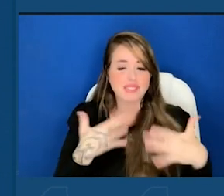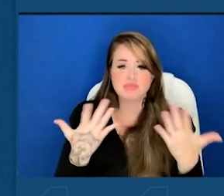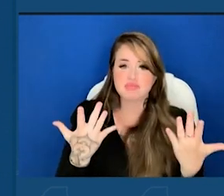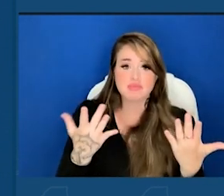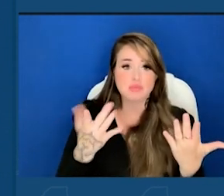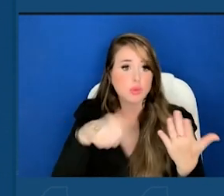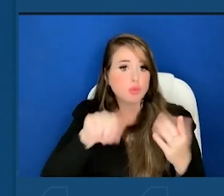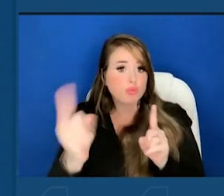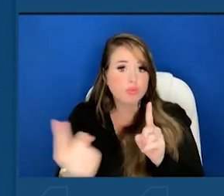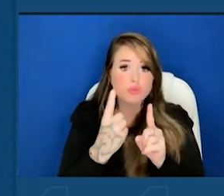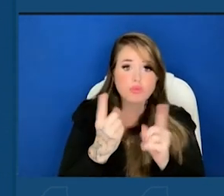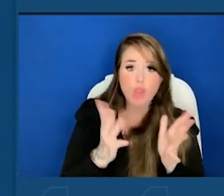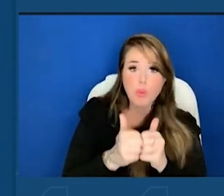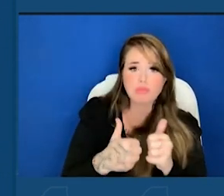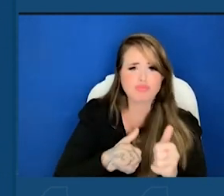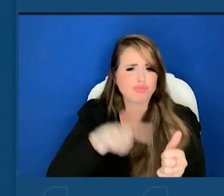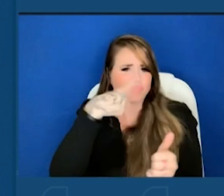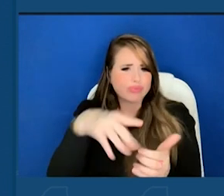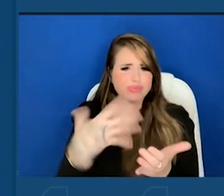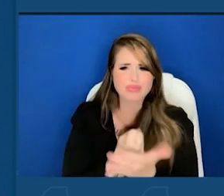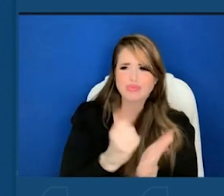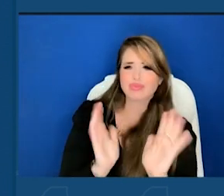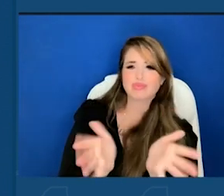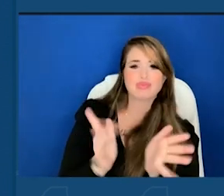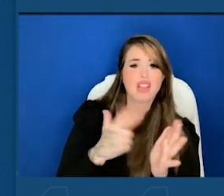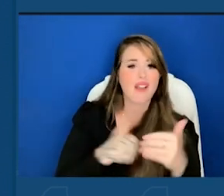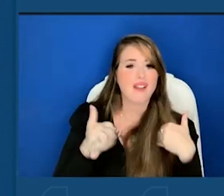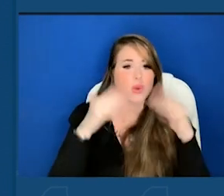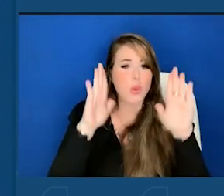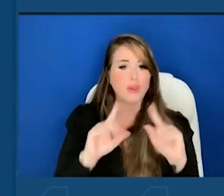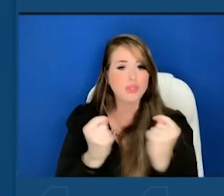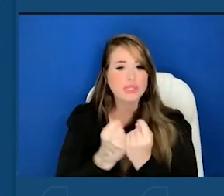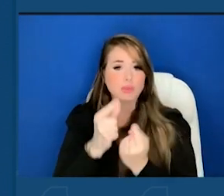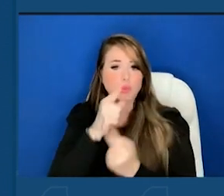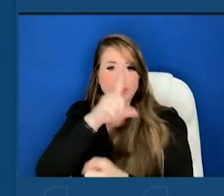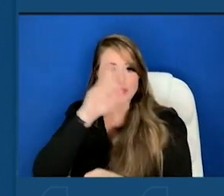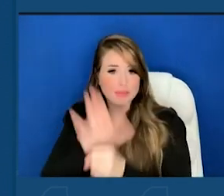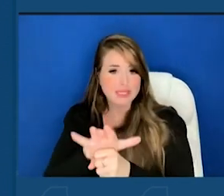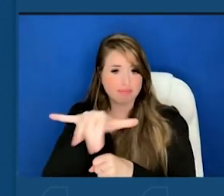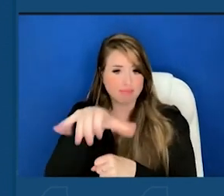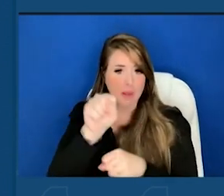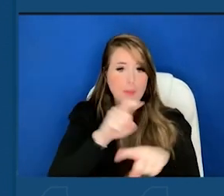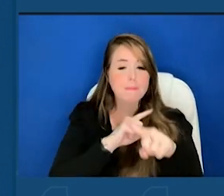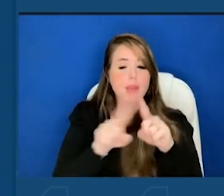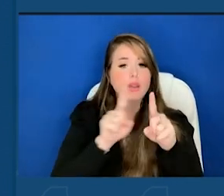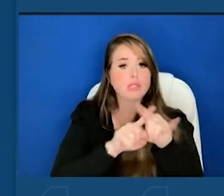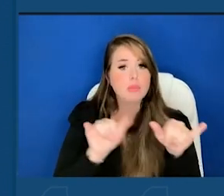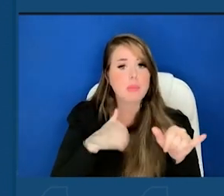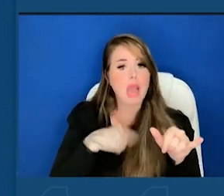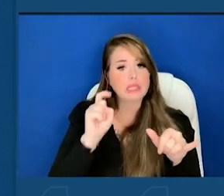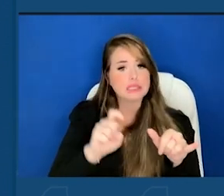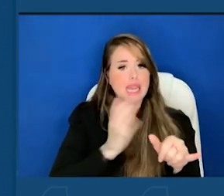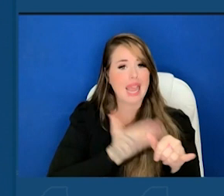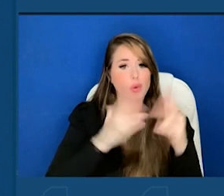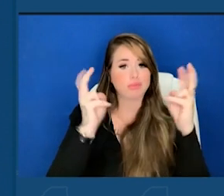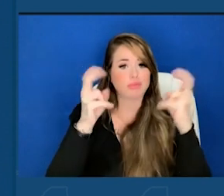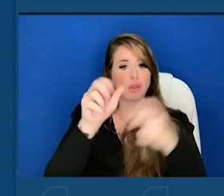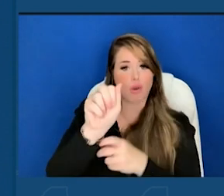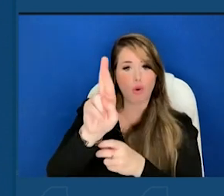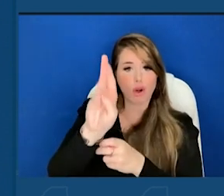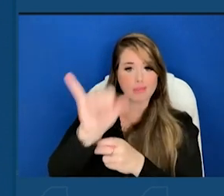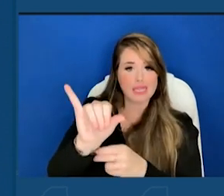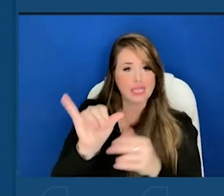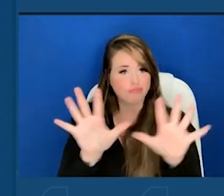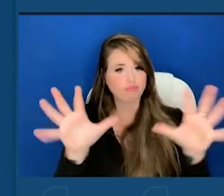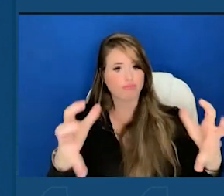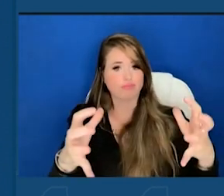it. And I have a great team that's committed to this, but I need to grow our army. And I'm looking at a room full of people